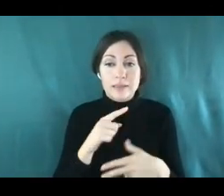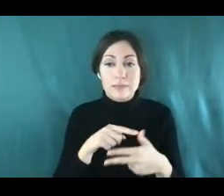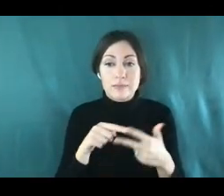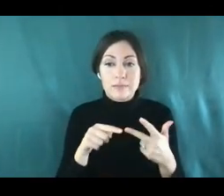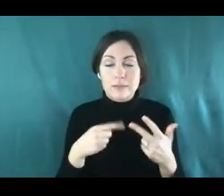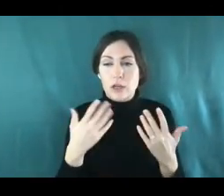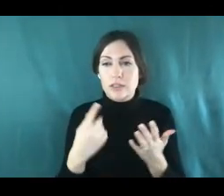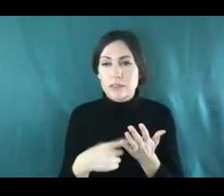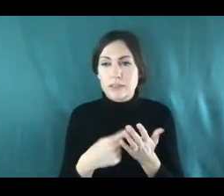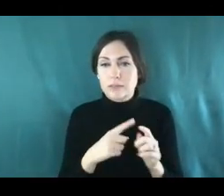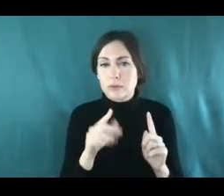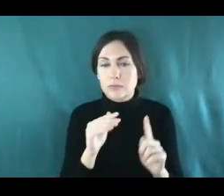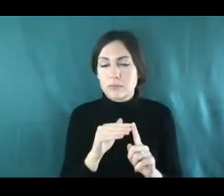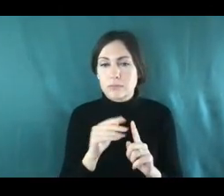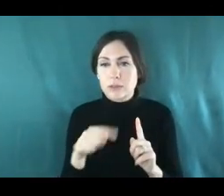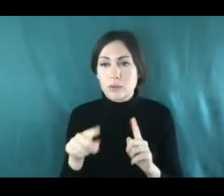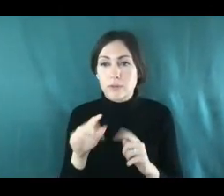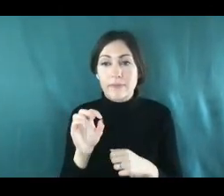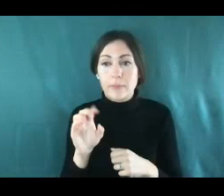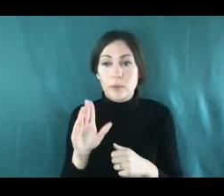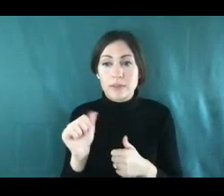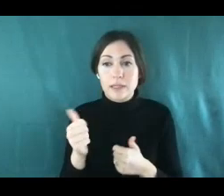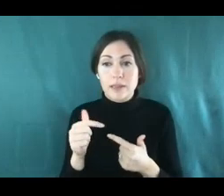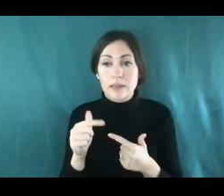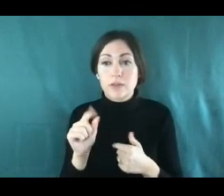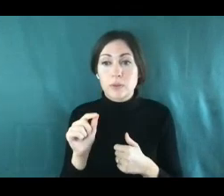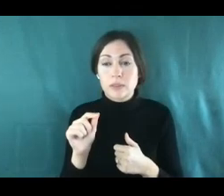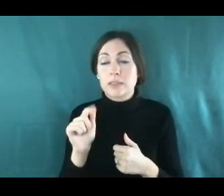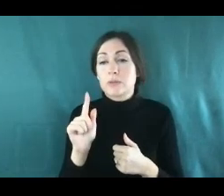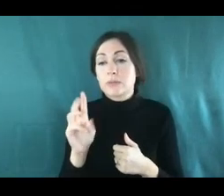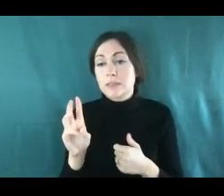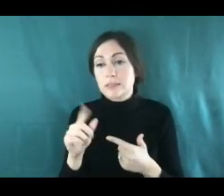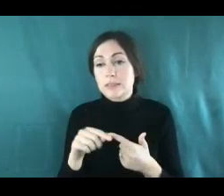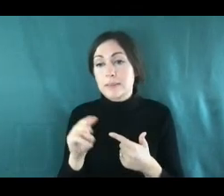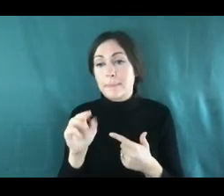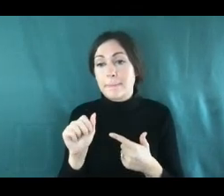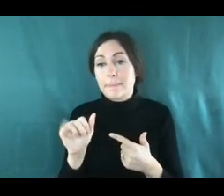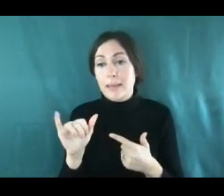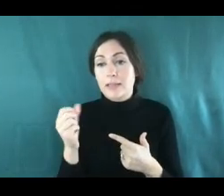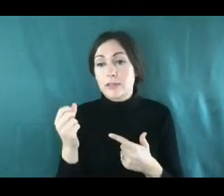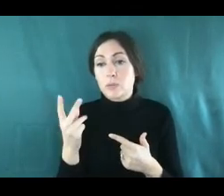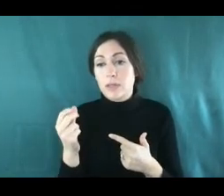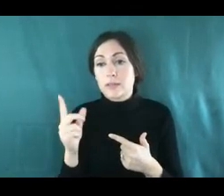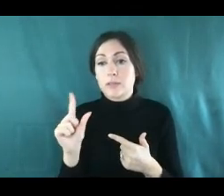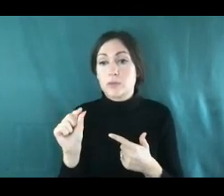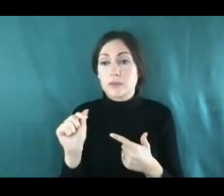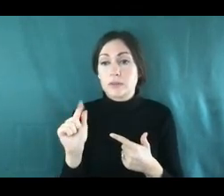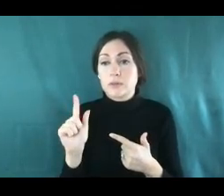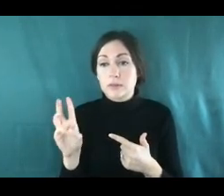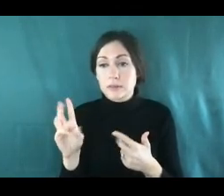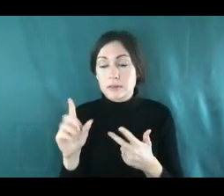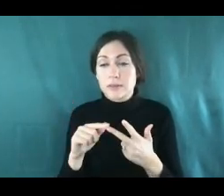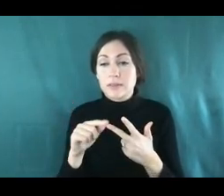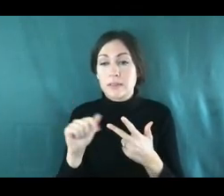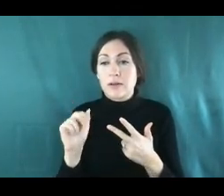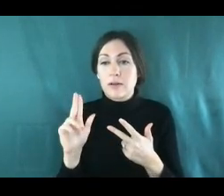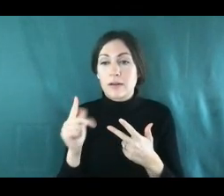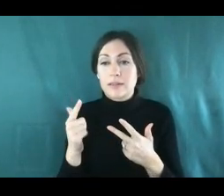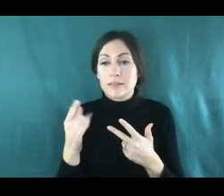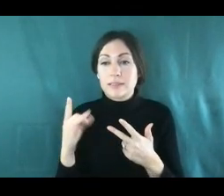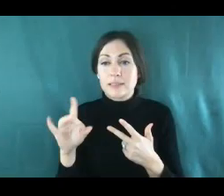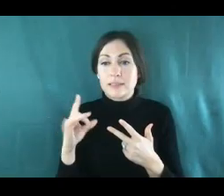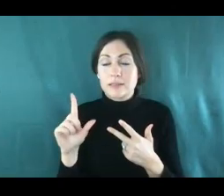these, but just to remind you, February 10th, 2026, May 12th, 2026, and August